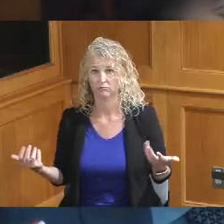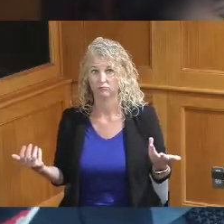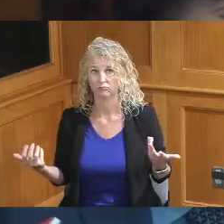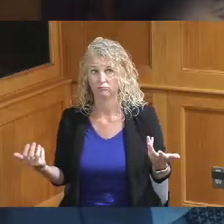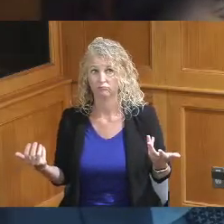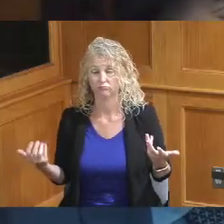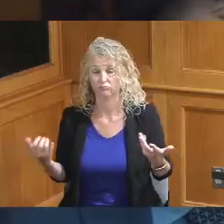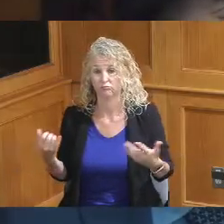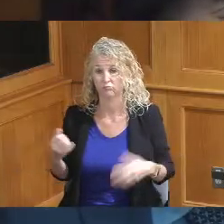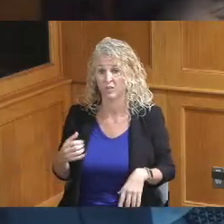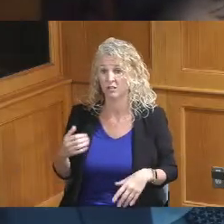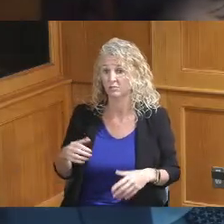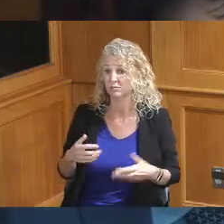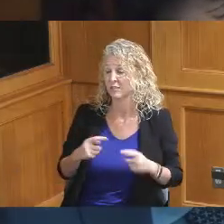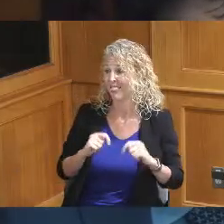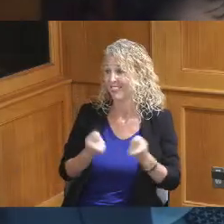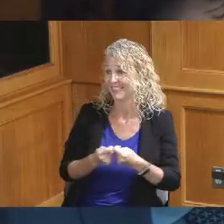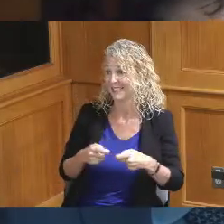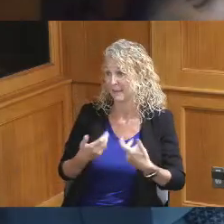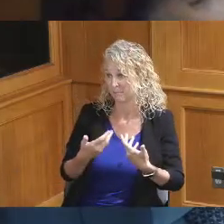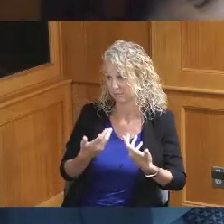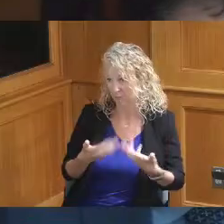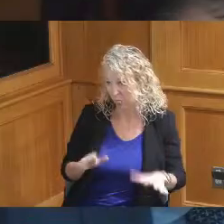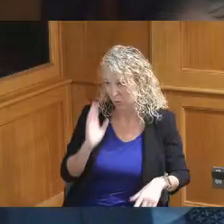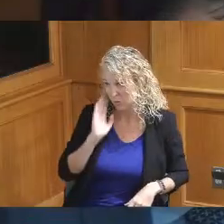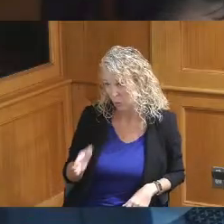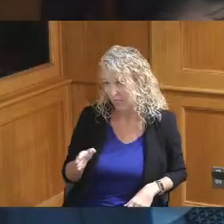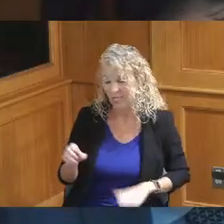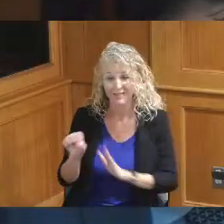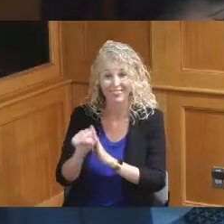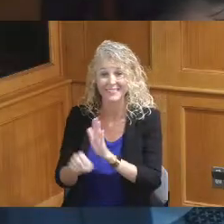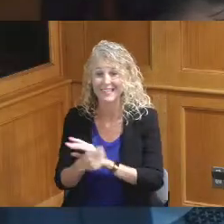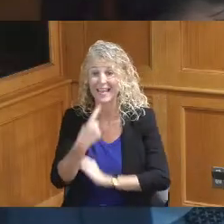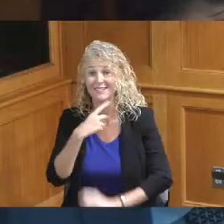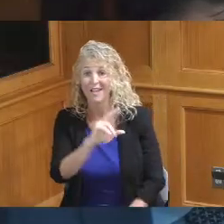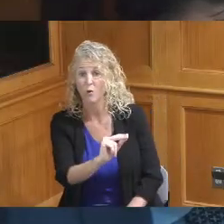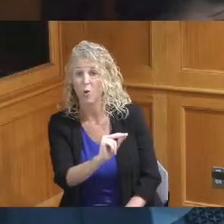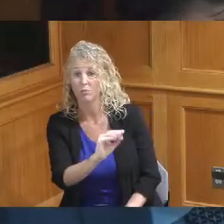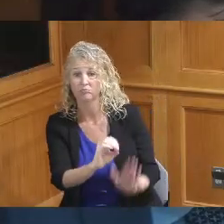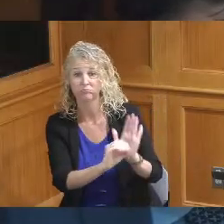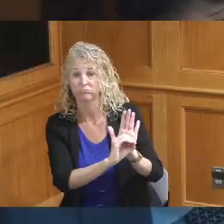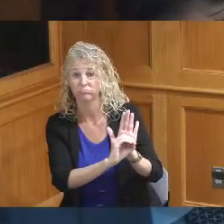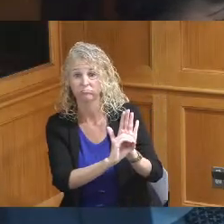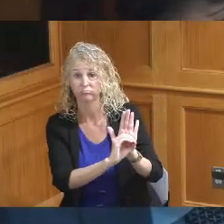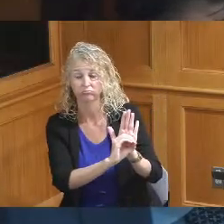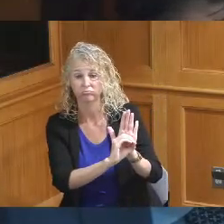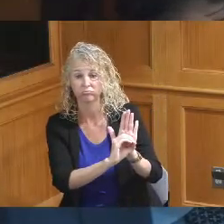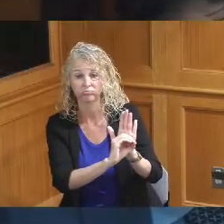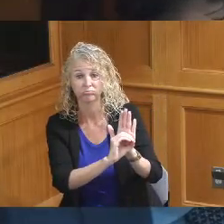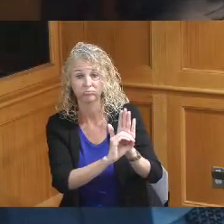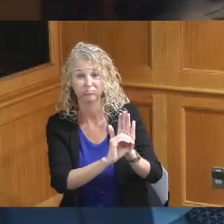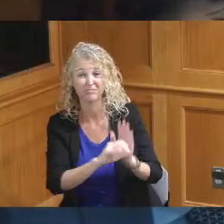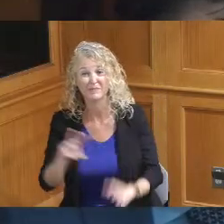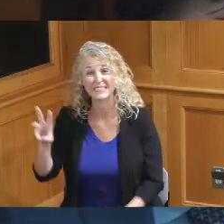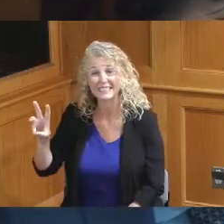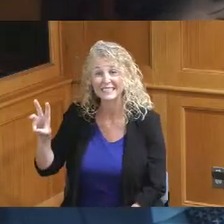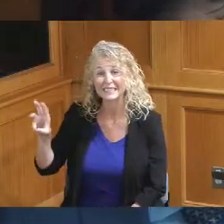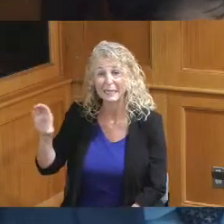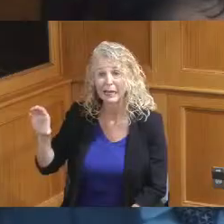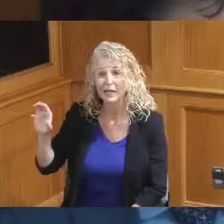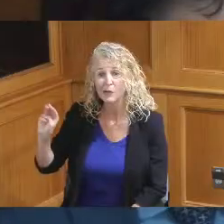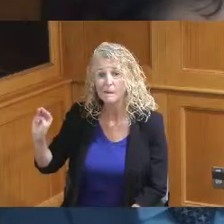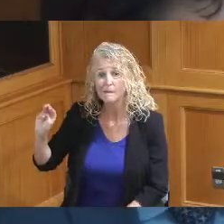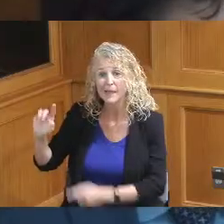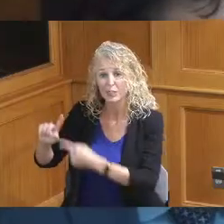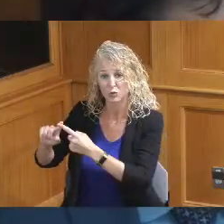If you don't do this, we'll lose them. State of Ohio said no, $0, but gave $600 million to the